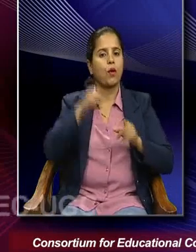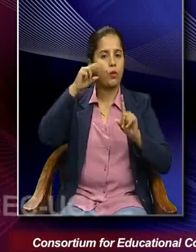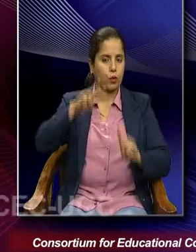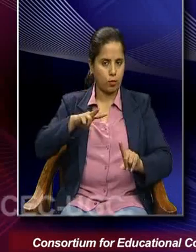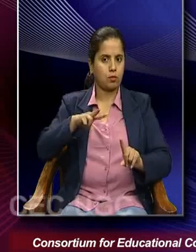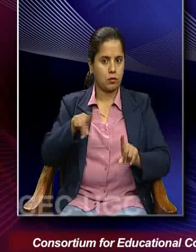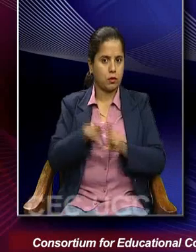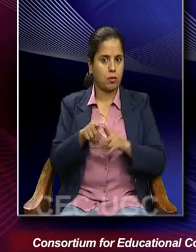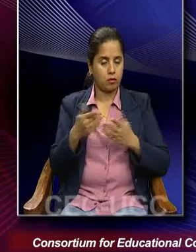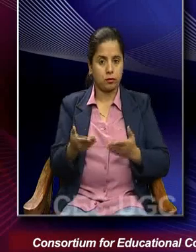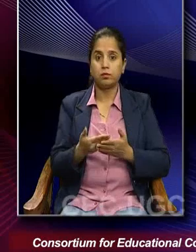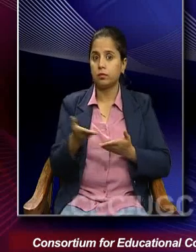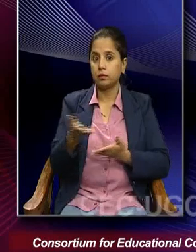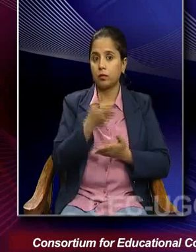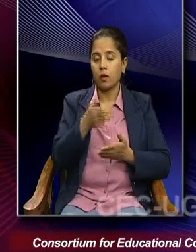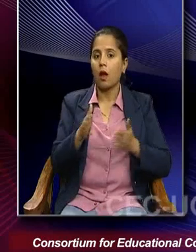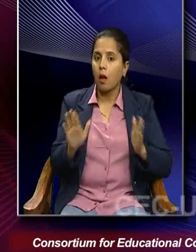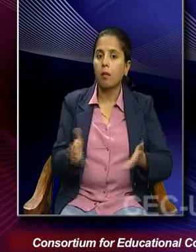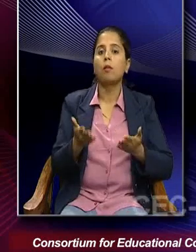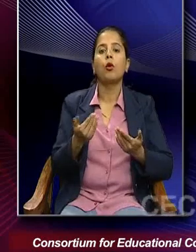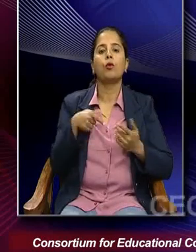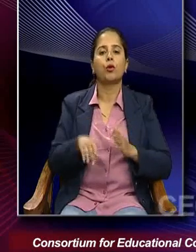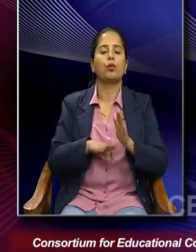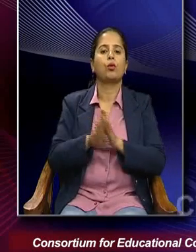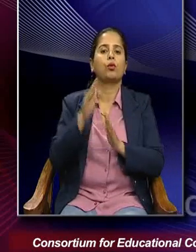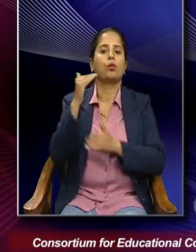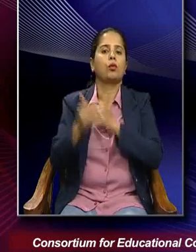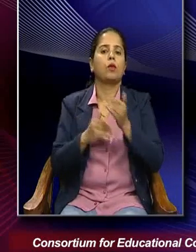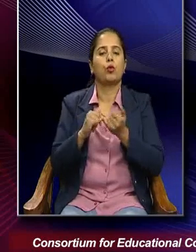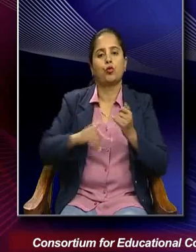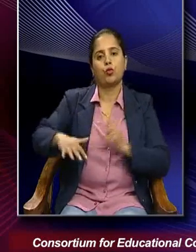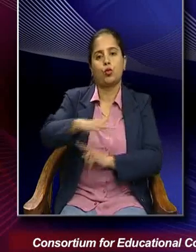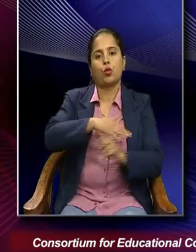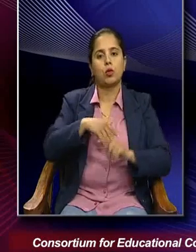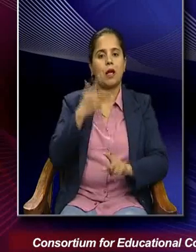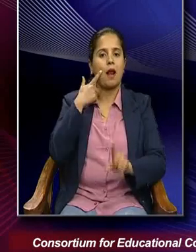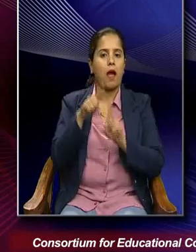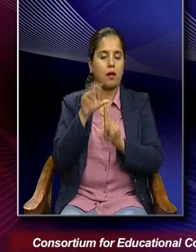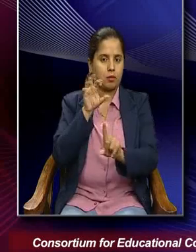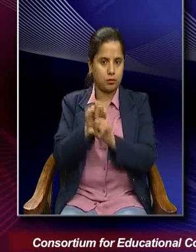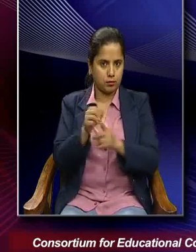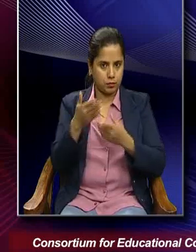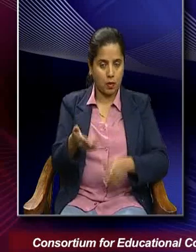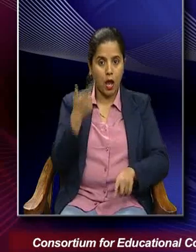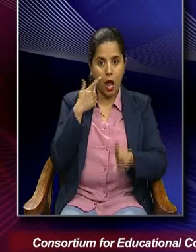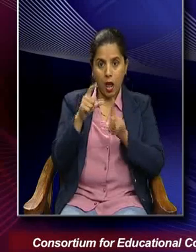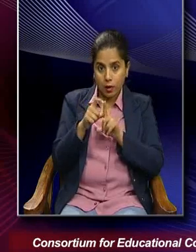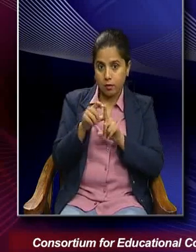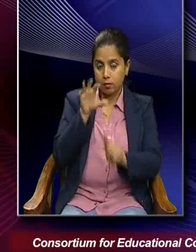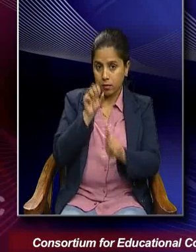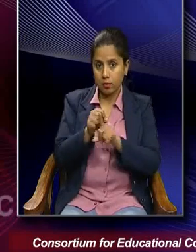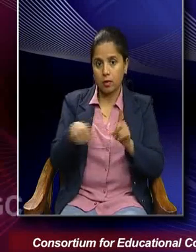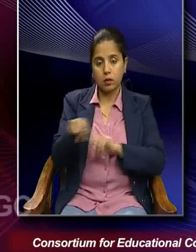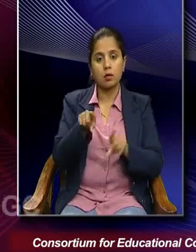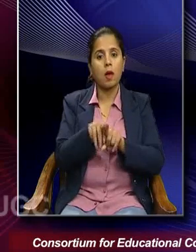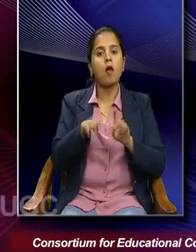differentiating the portion of the self that is developing through internalization of attitude and the